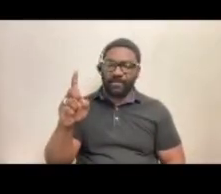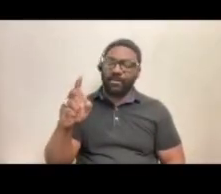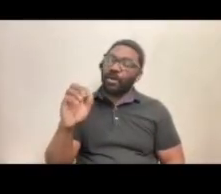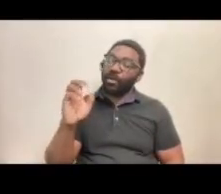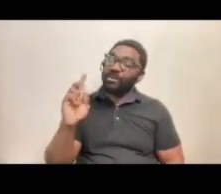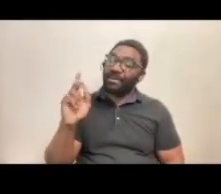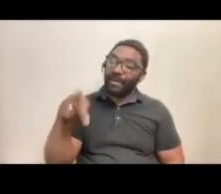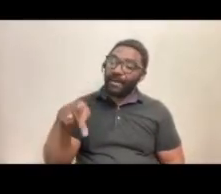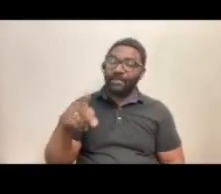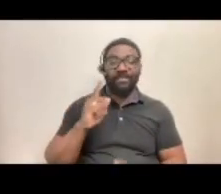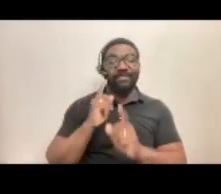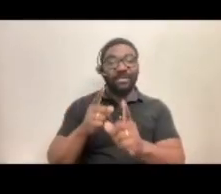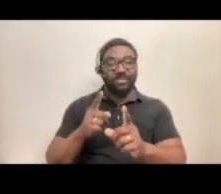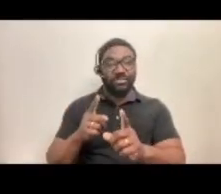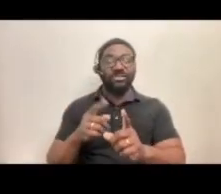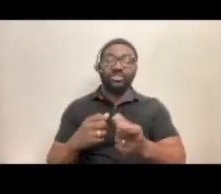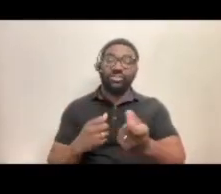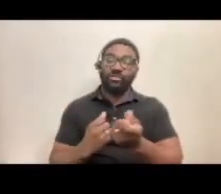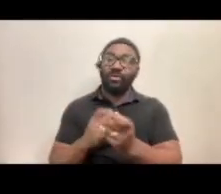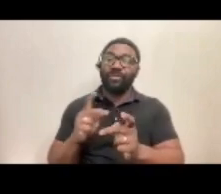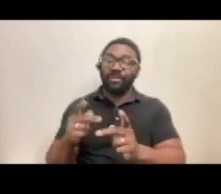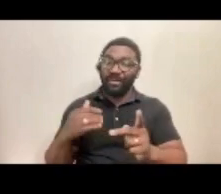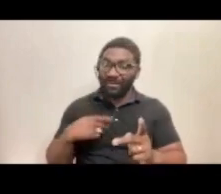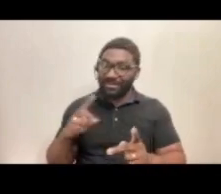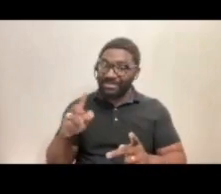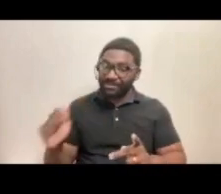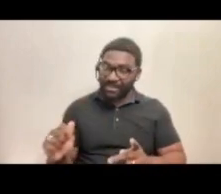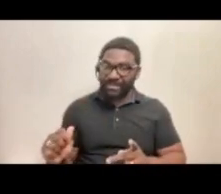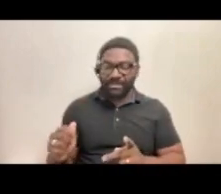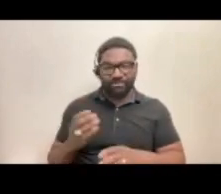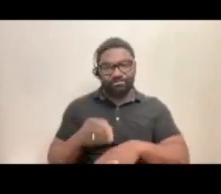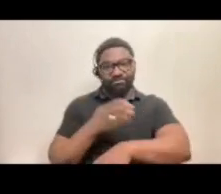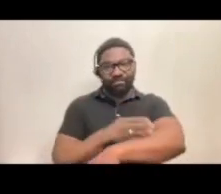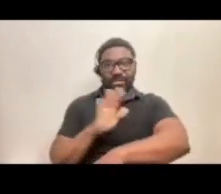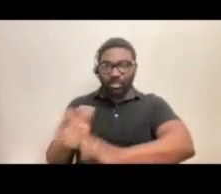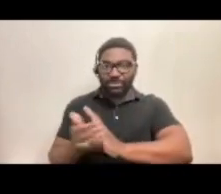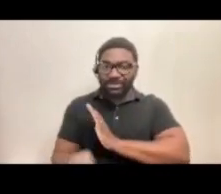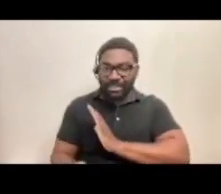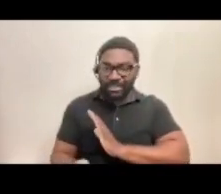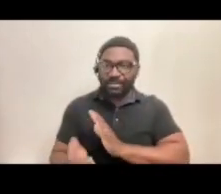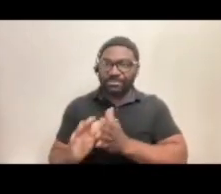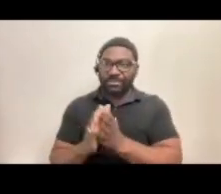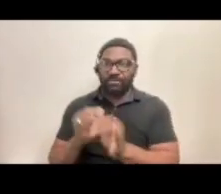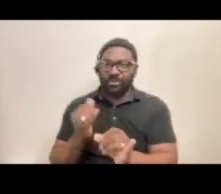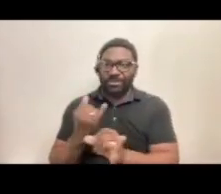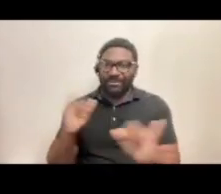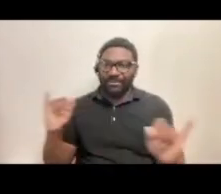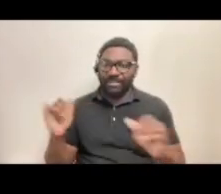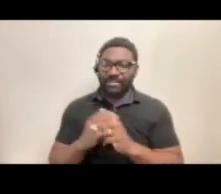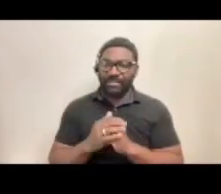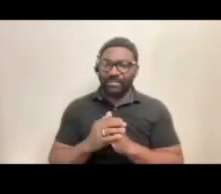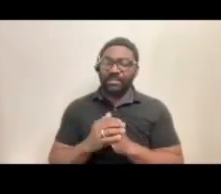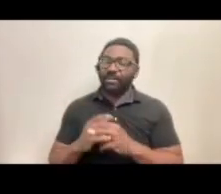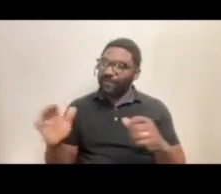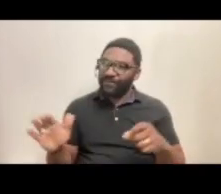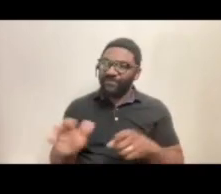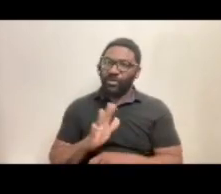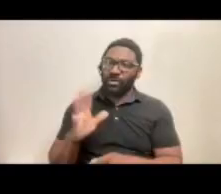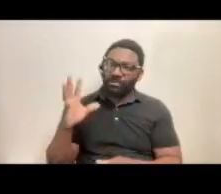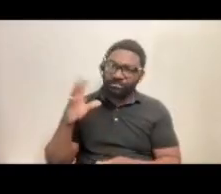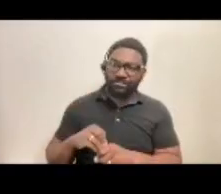and strengthening the skills they need for independent living, full community participation, and success in